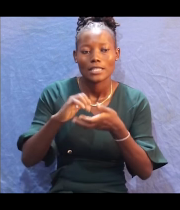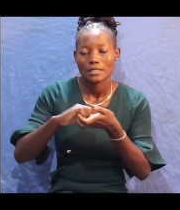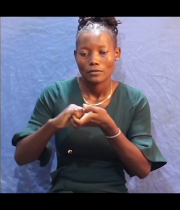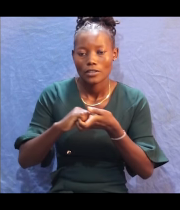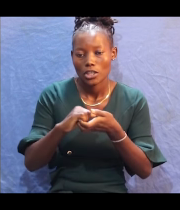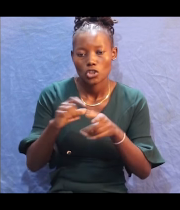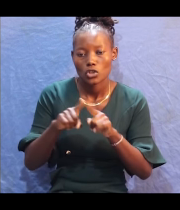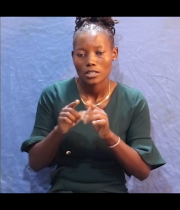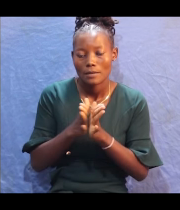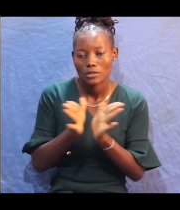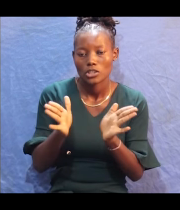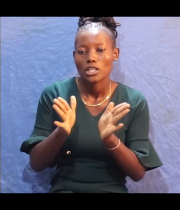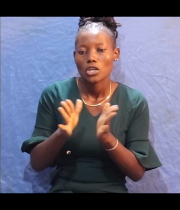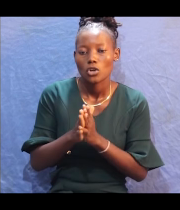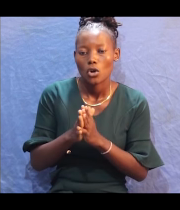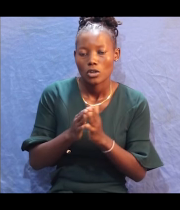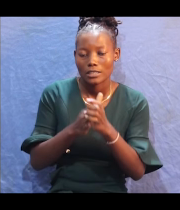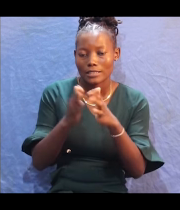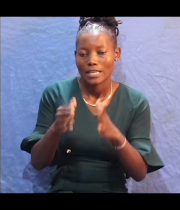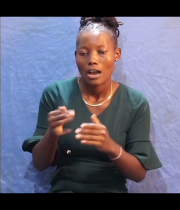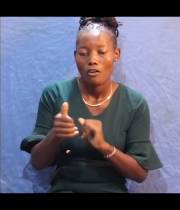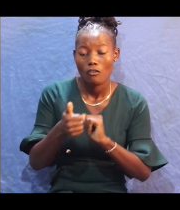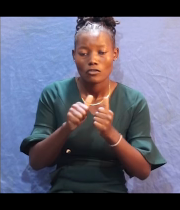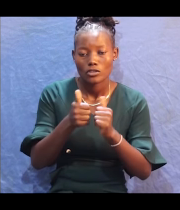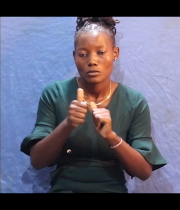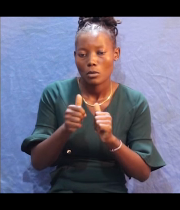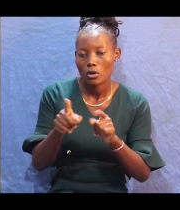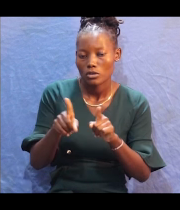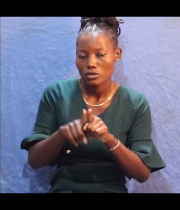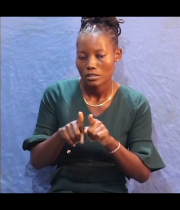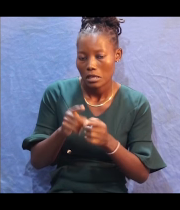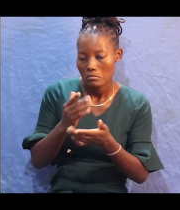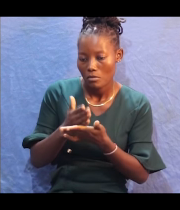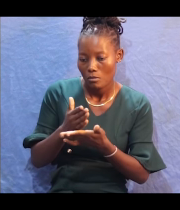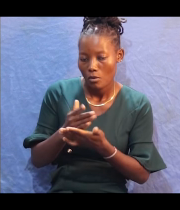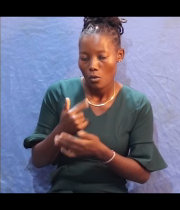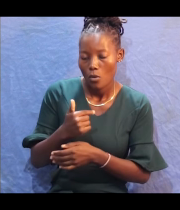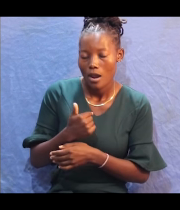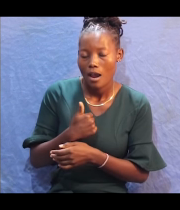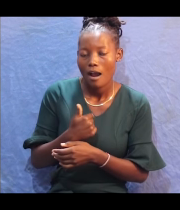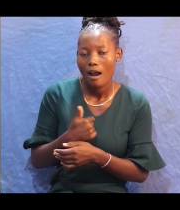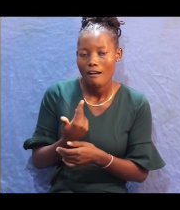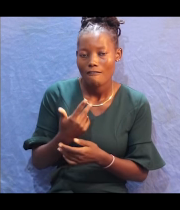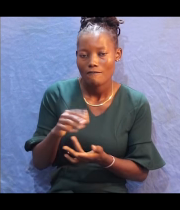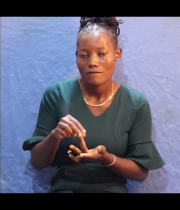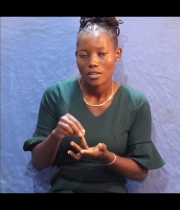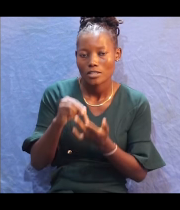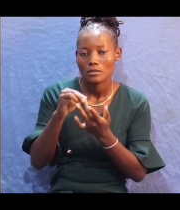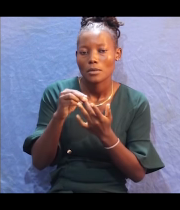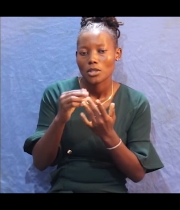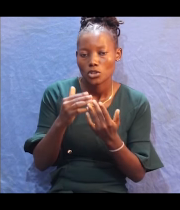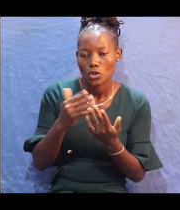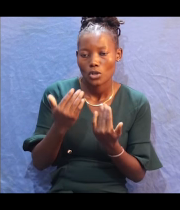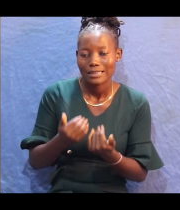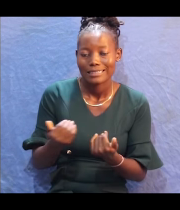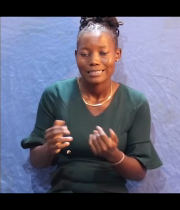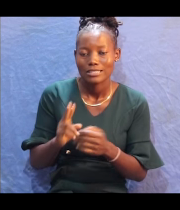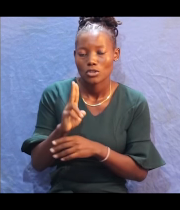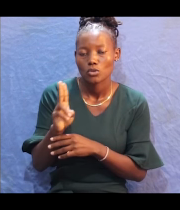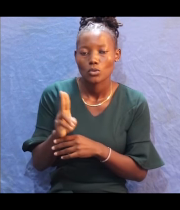general idea of sport. There are some fixed rules. Of course, there is required a special infrastructure.